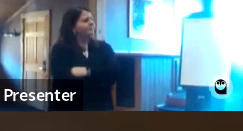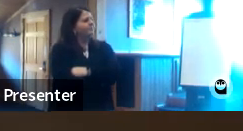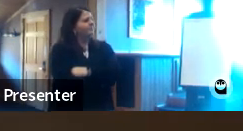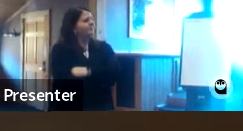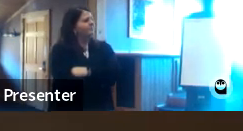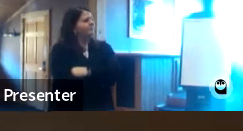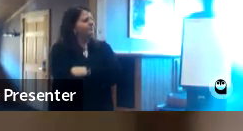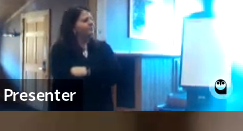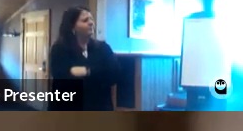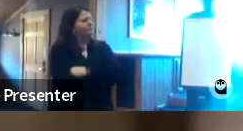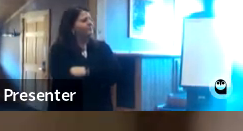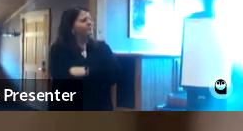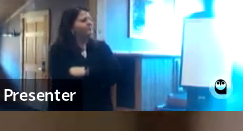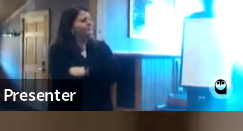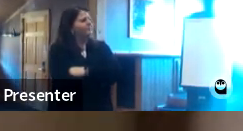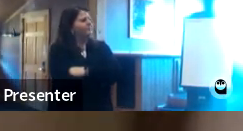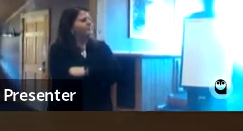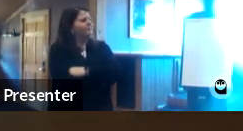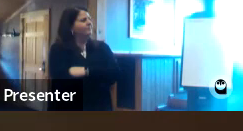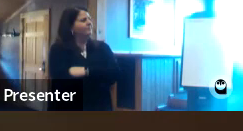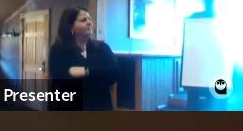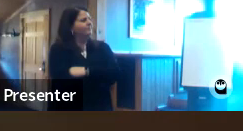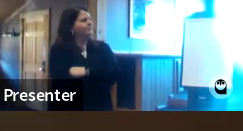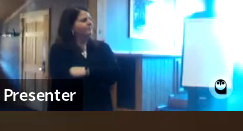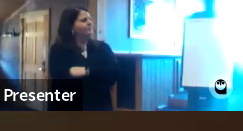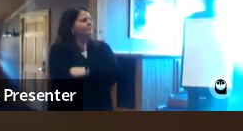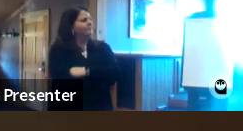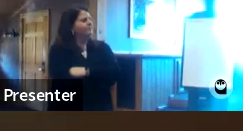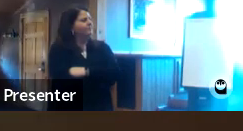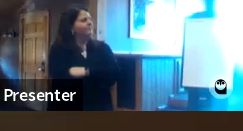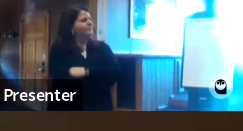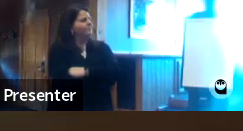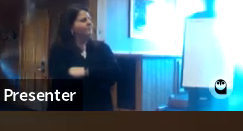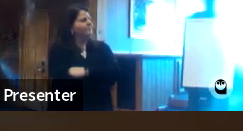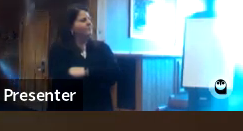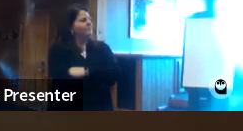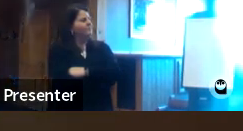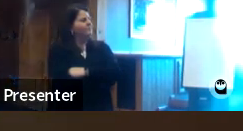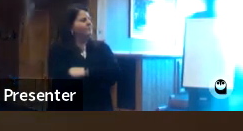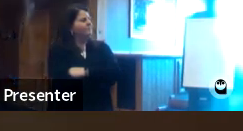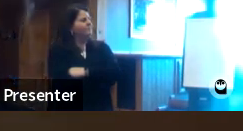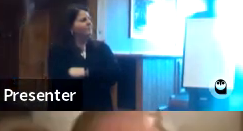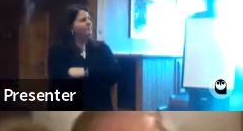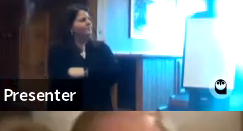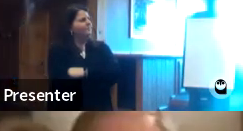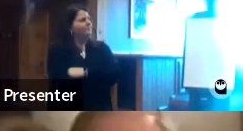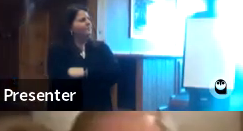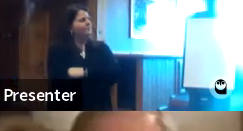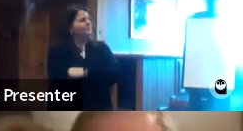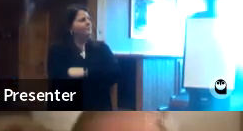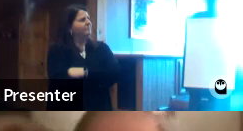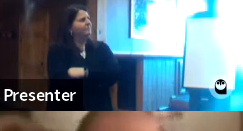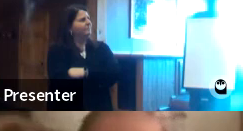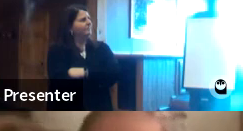64. However, in 1964, the correct ignition timing would be 4 degrees before top dead center.